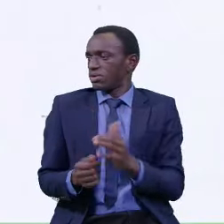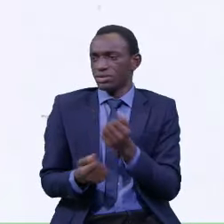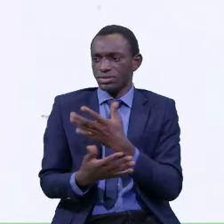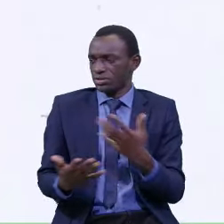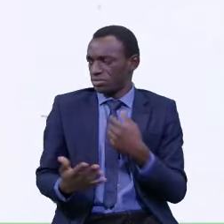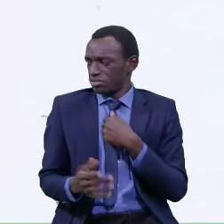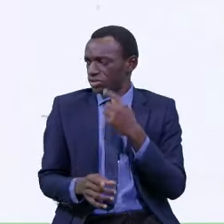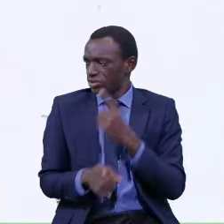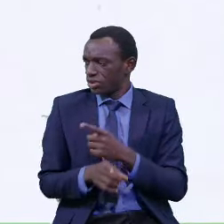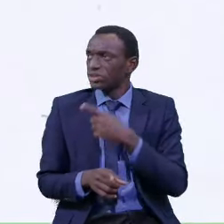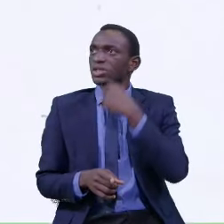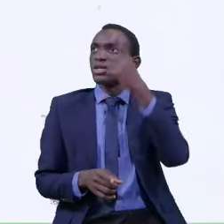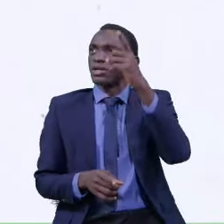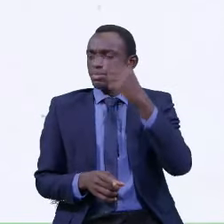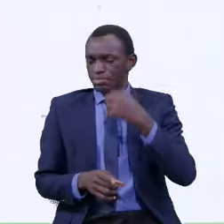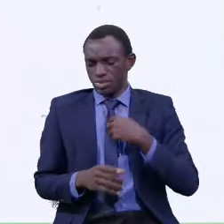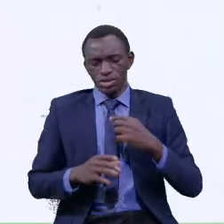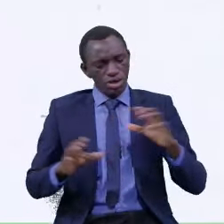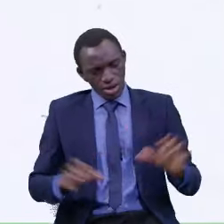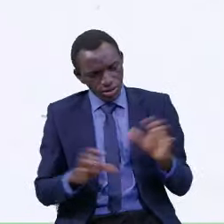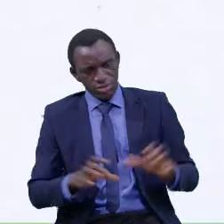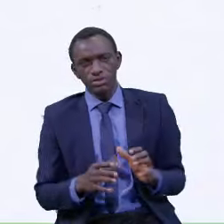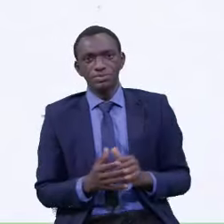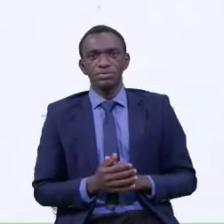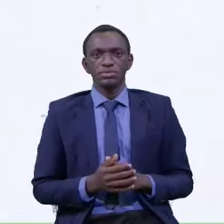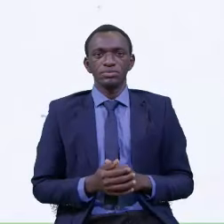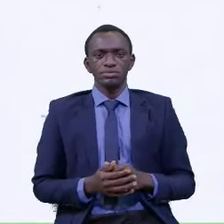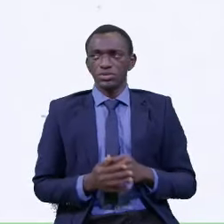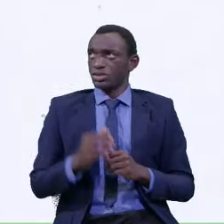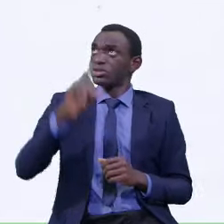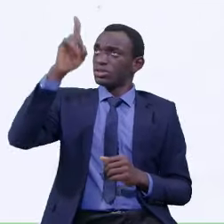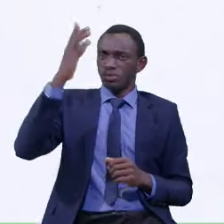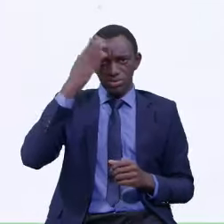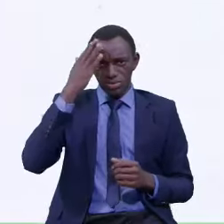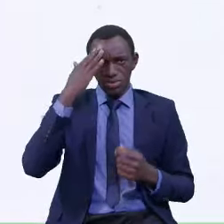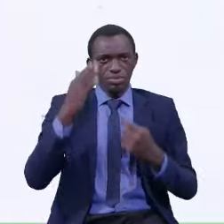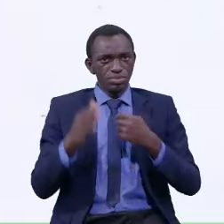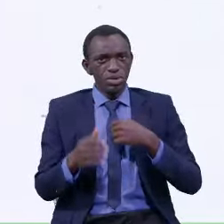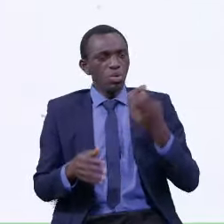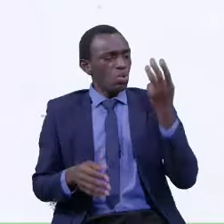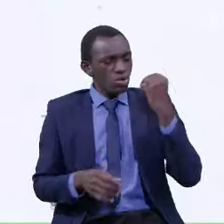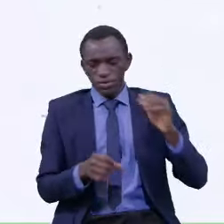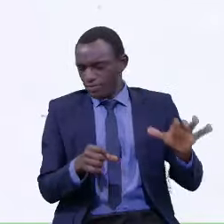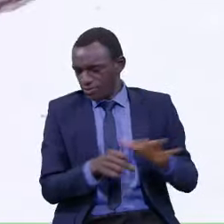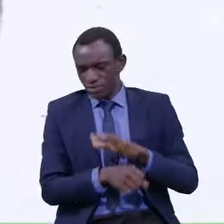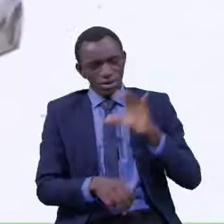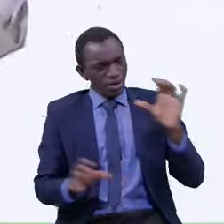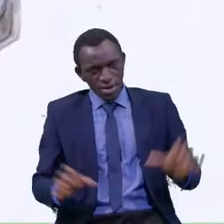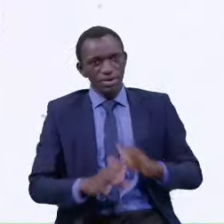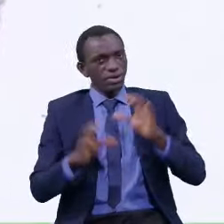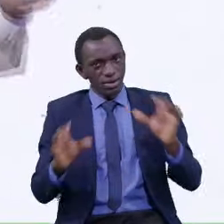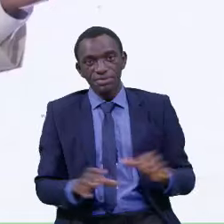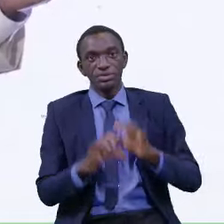was active. He knows I was proactive. He knows that